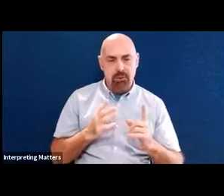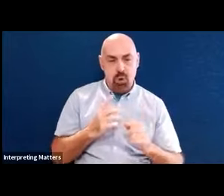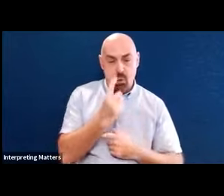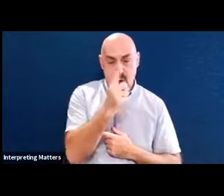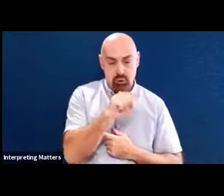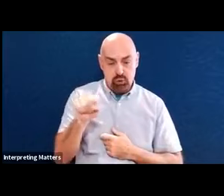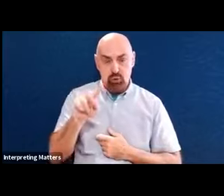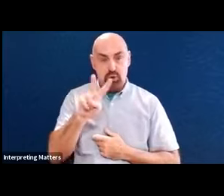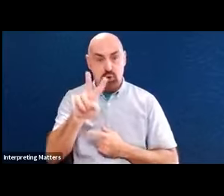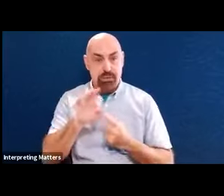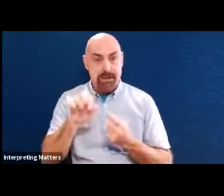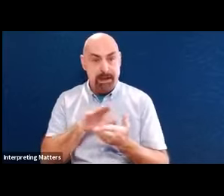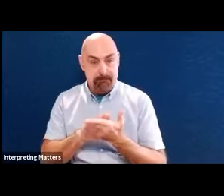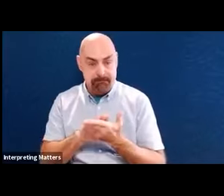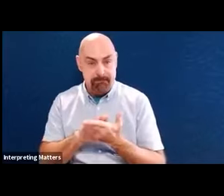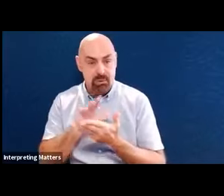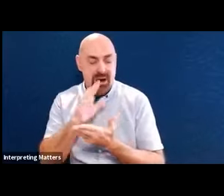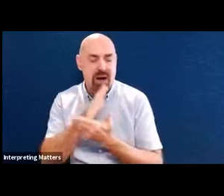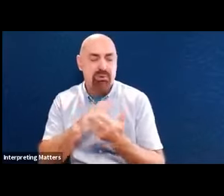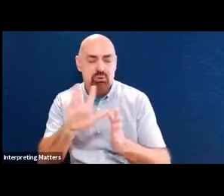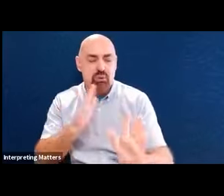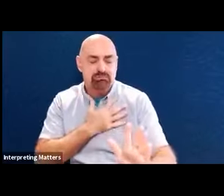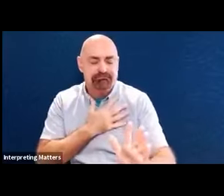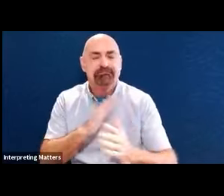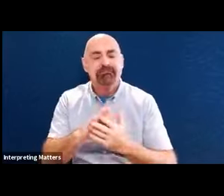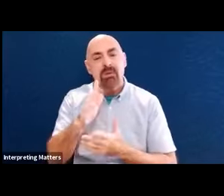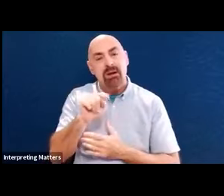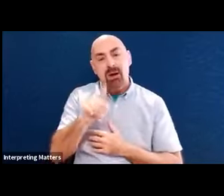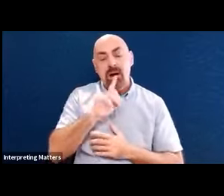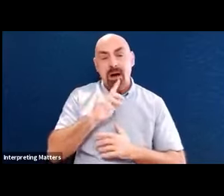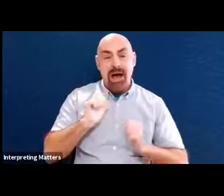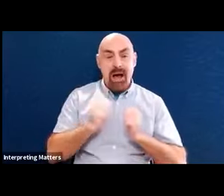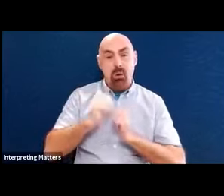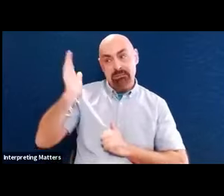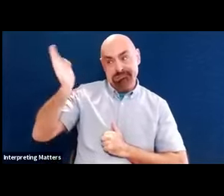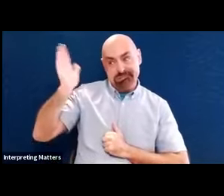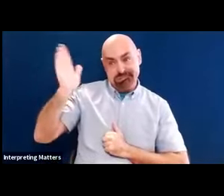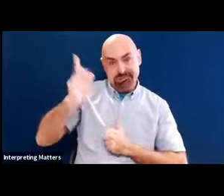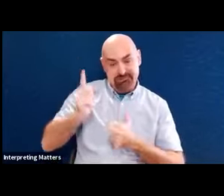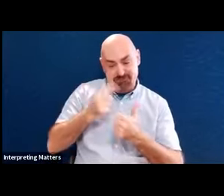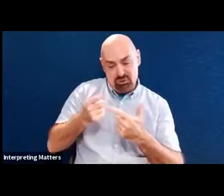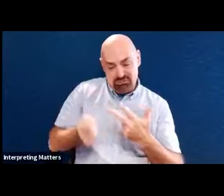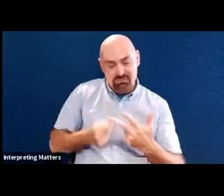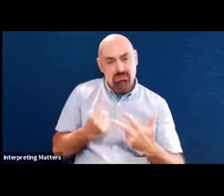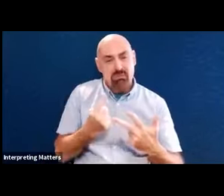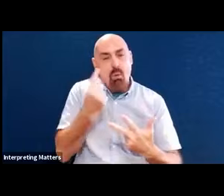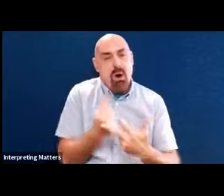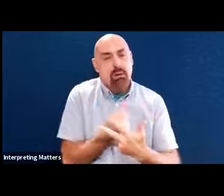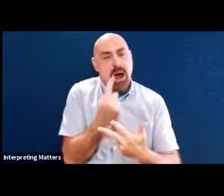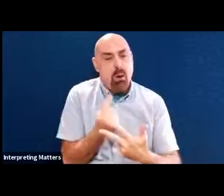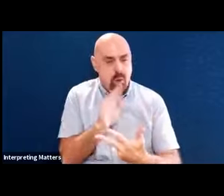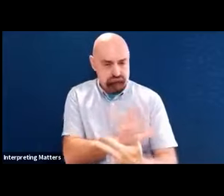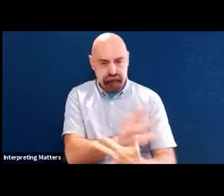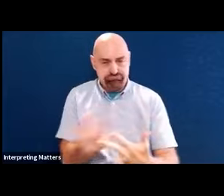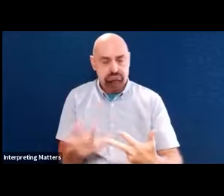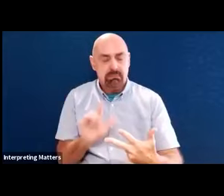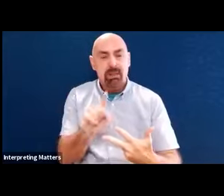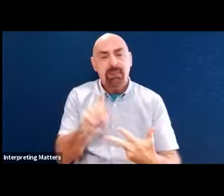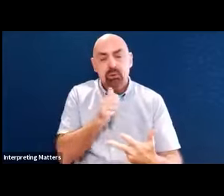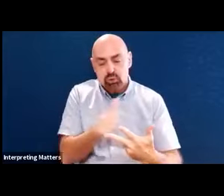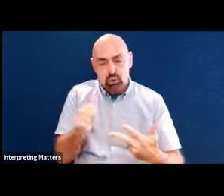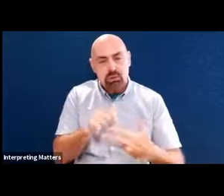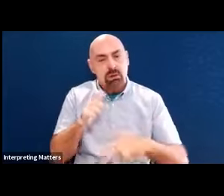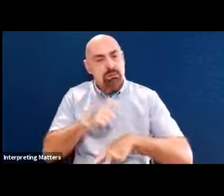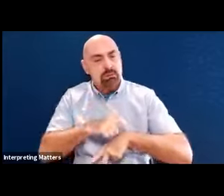to 2 p.m., 2:30 p.m. And our speakers will present first for about an hour. And then as usual, there will be